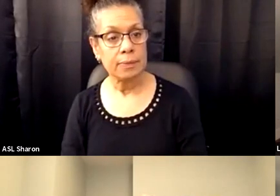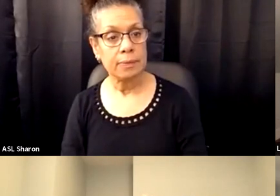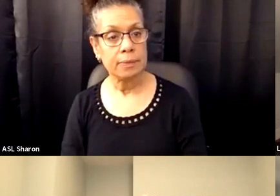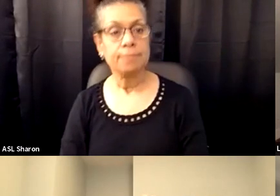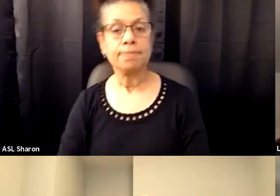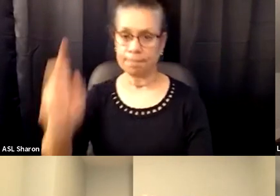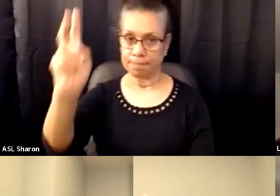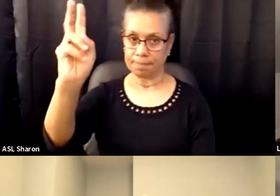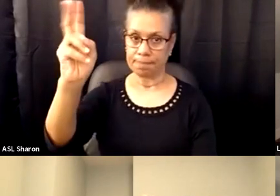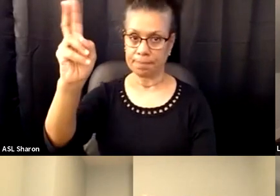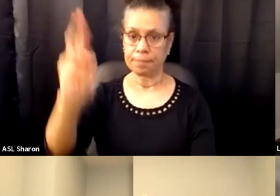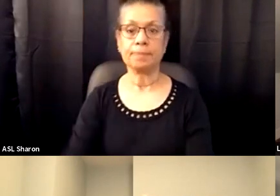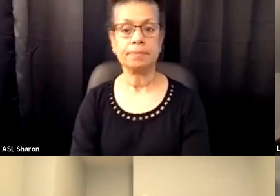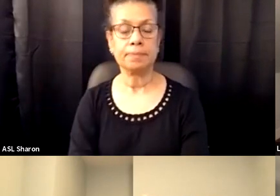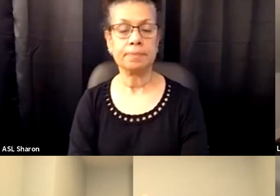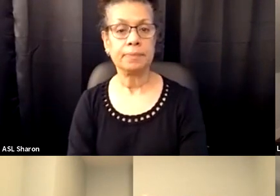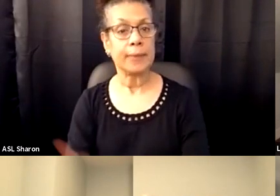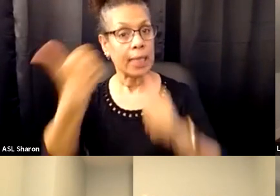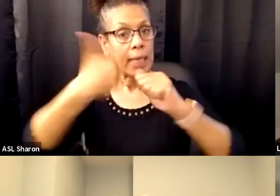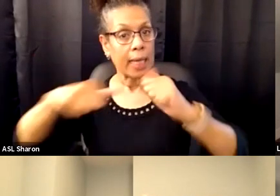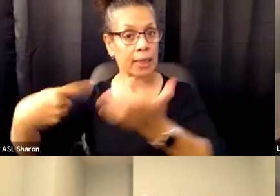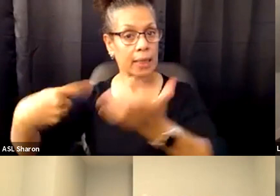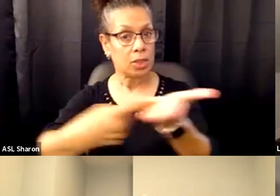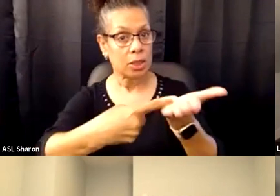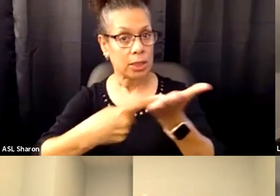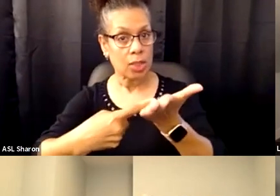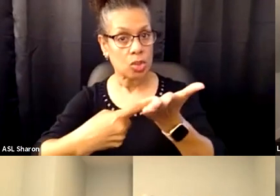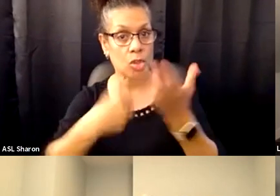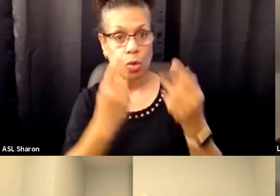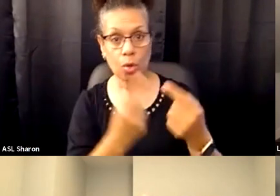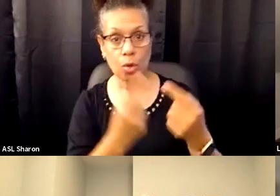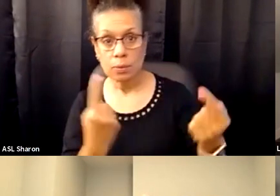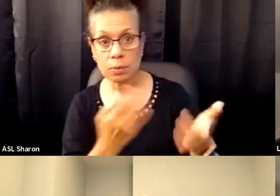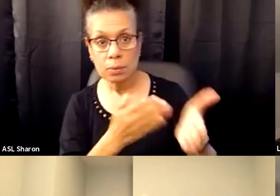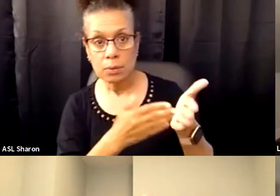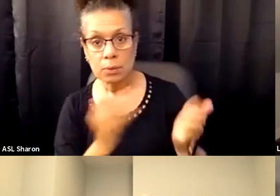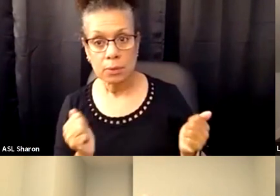second thank you is there any discussion or objection to the motion